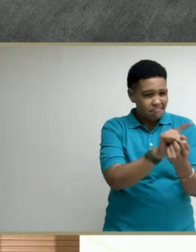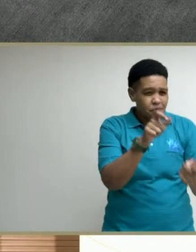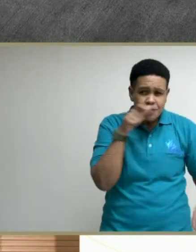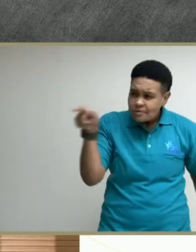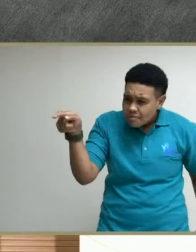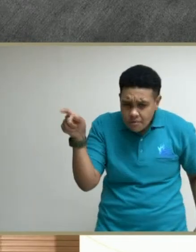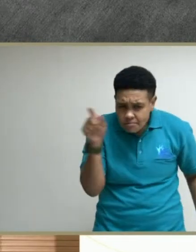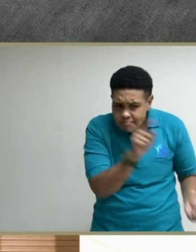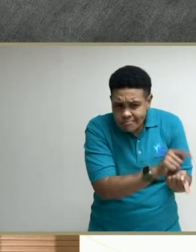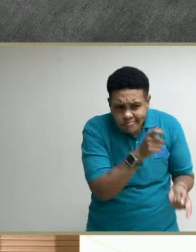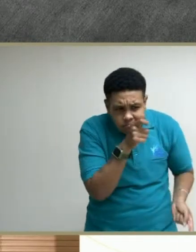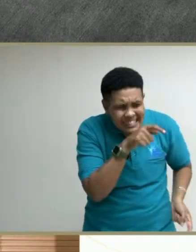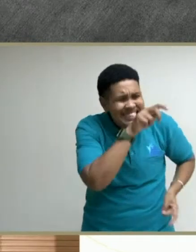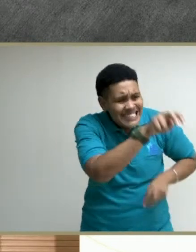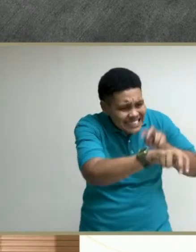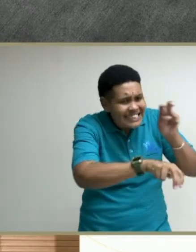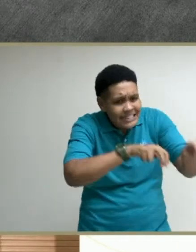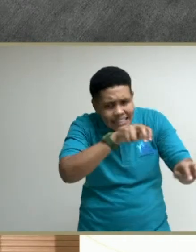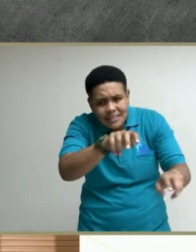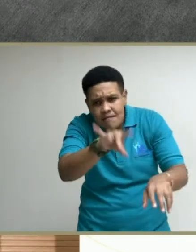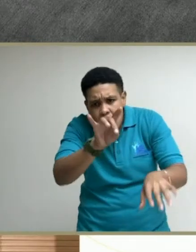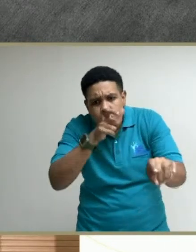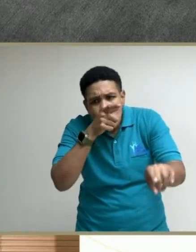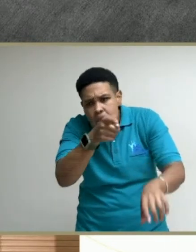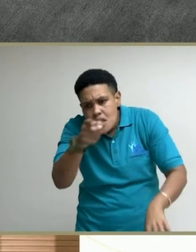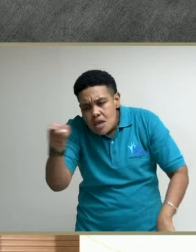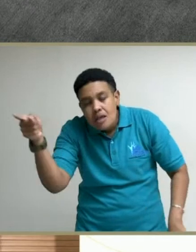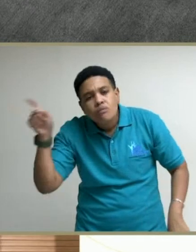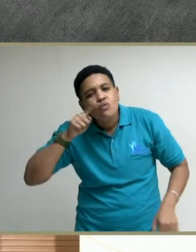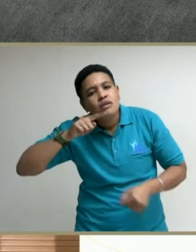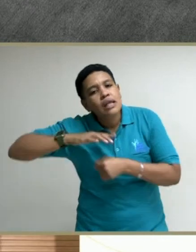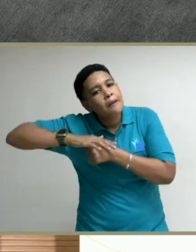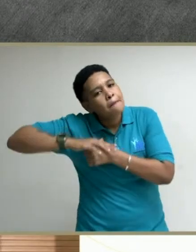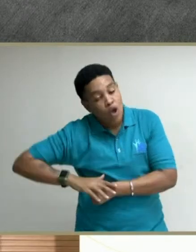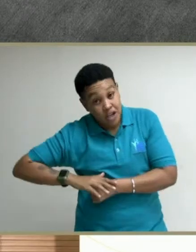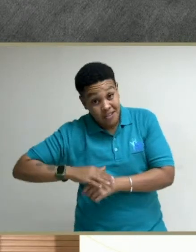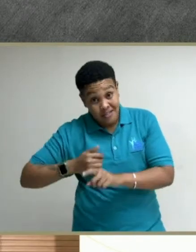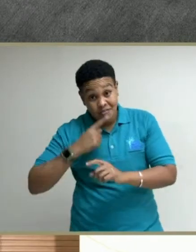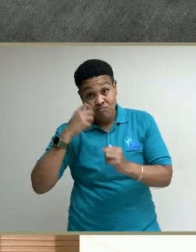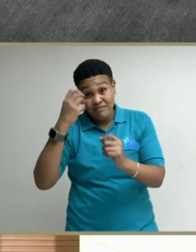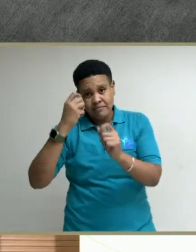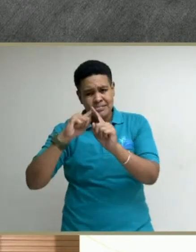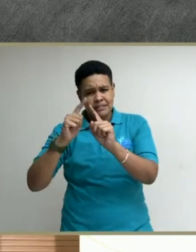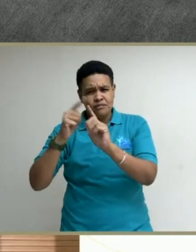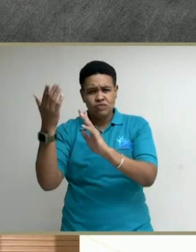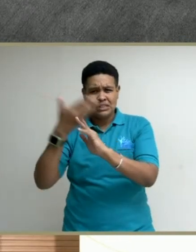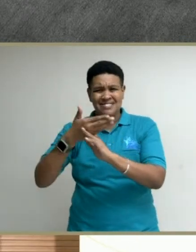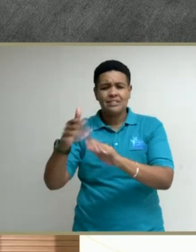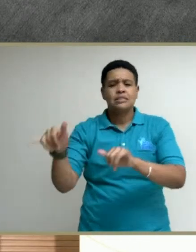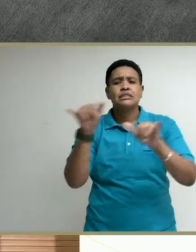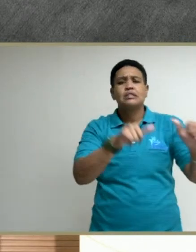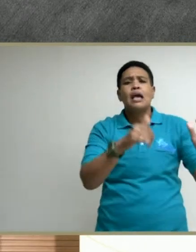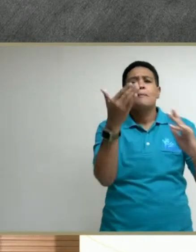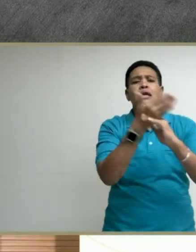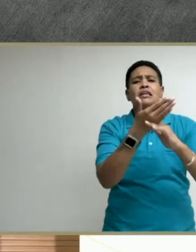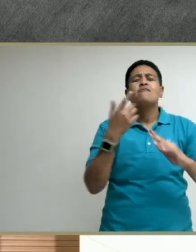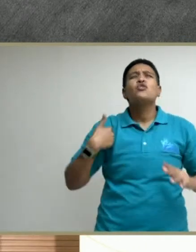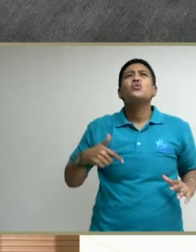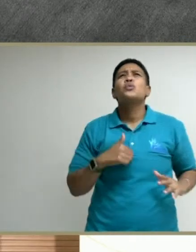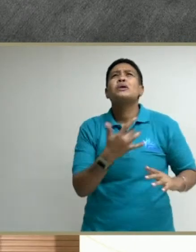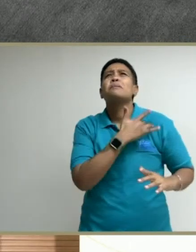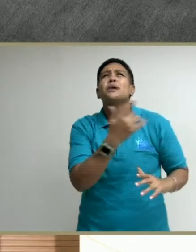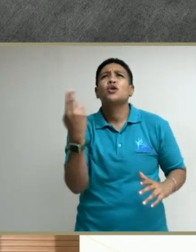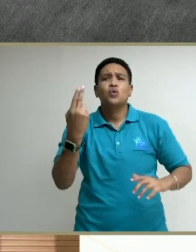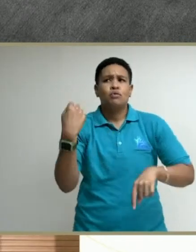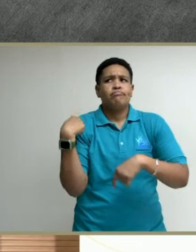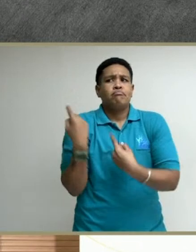etc., under severe pressure. We would have put in several interventions, and these are similar interventions that we would have used over